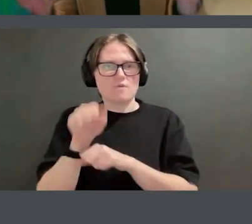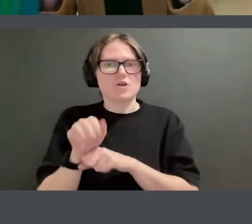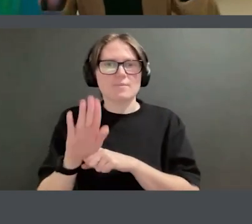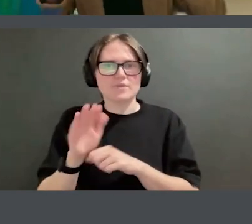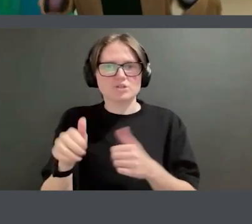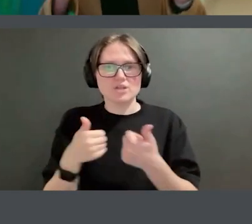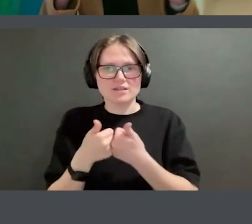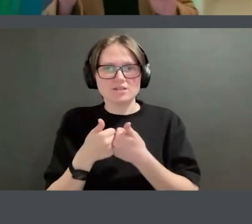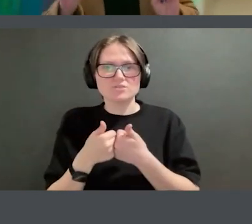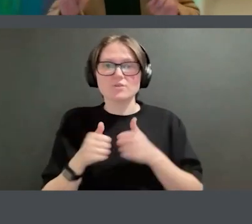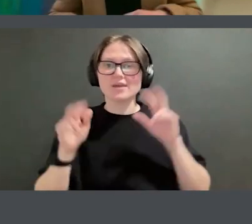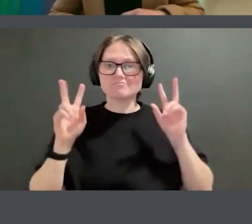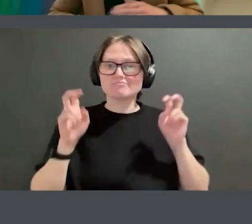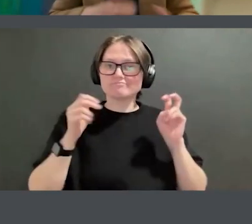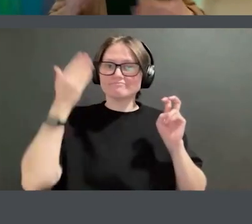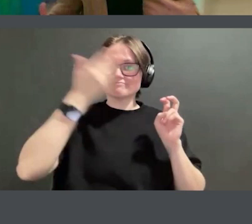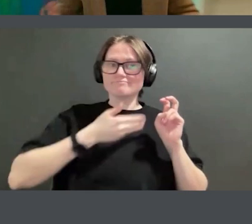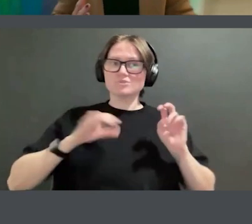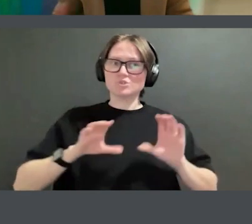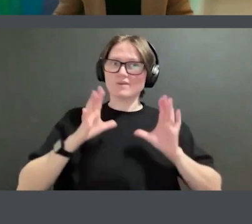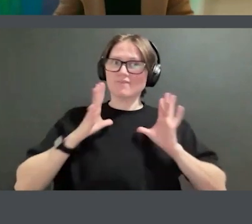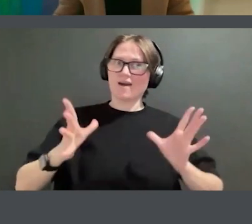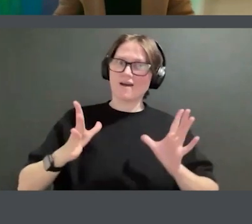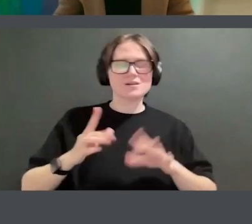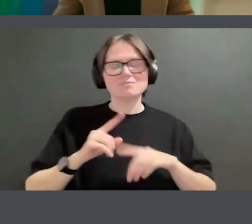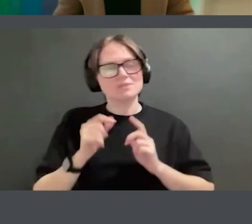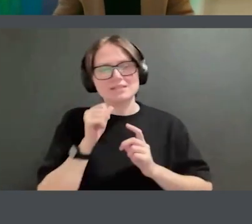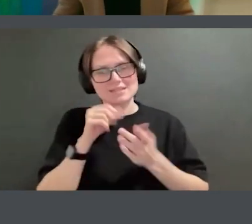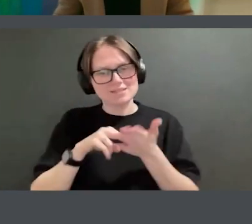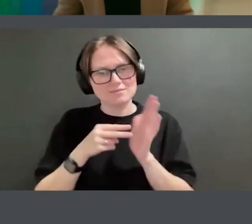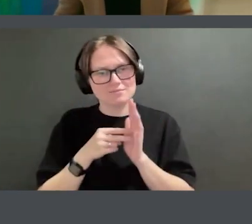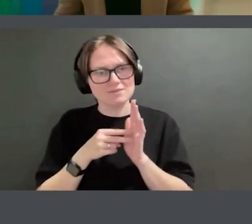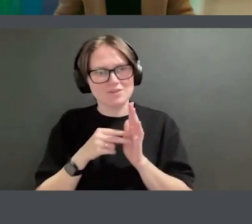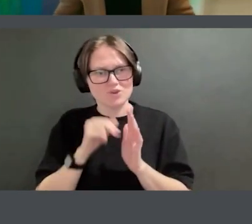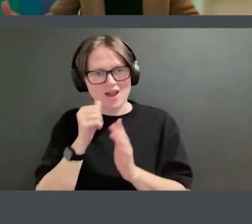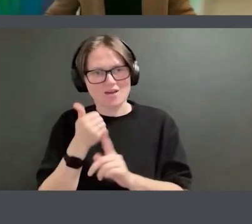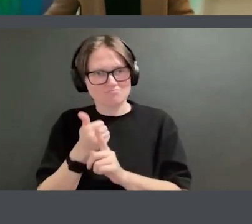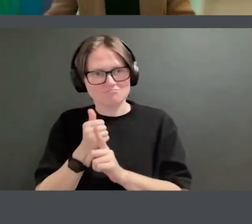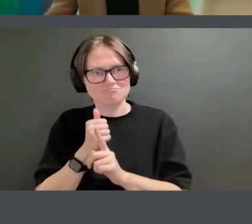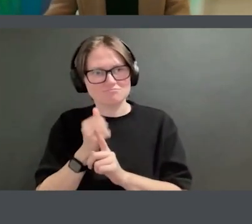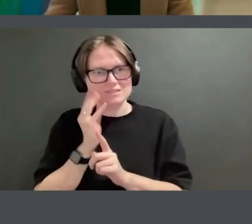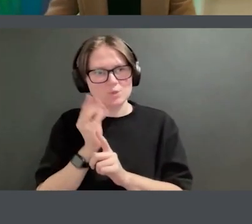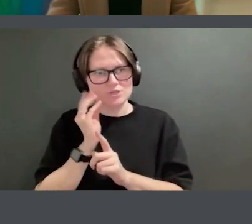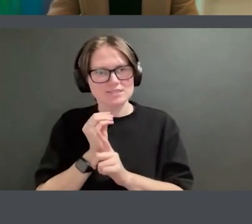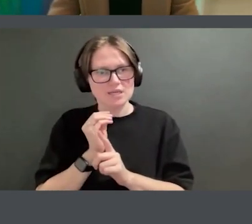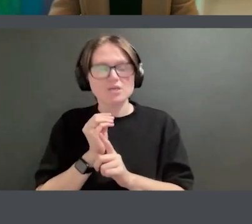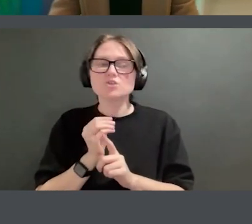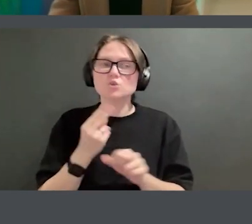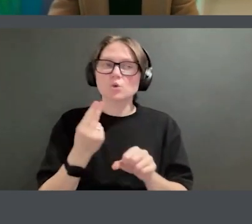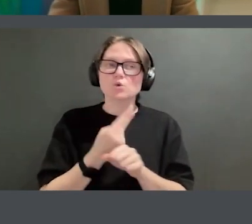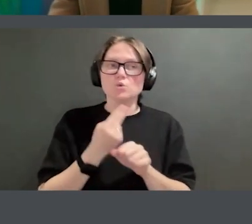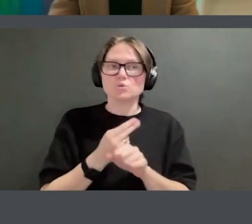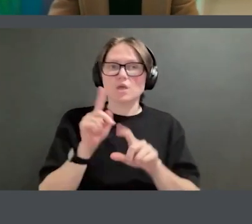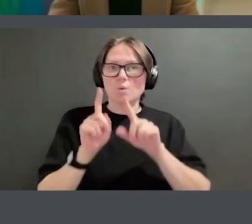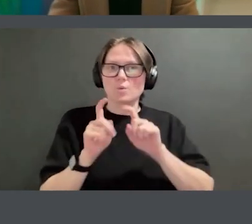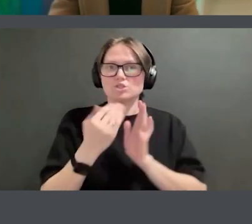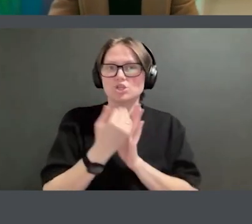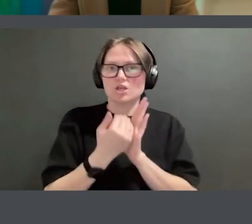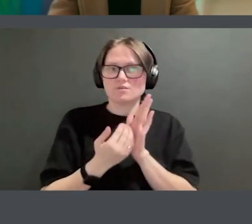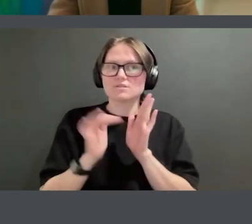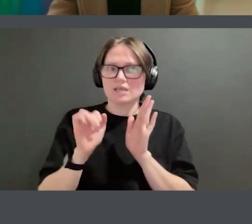know, they're doing just fine, but that doesn't mean that they're not experiencing them. So the use of questionnaires can